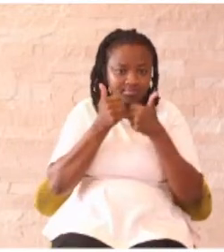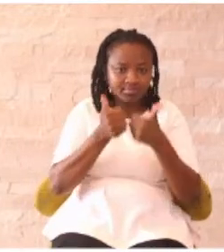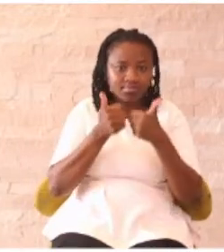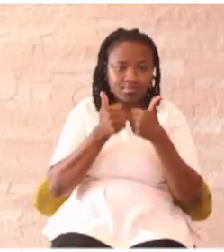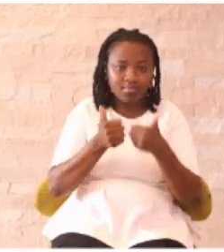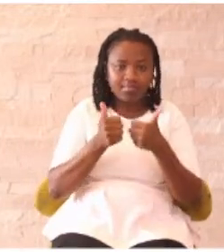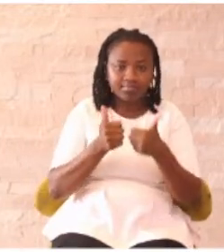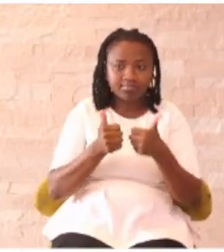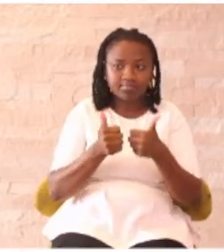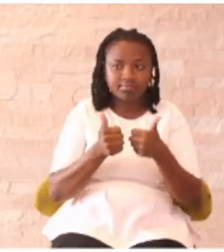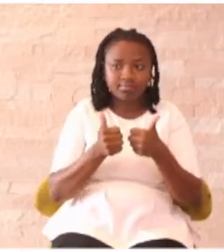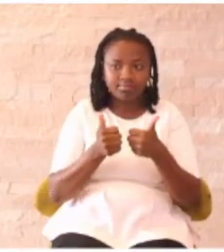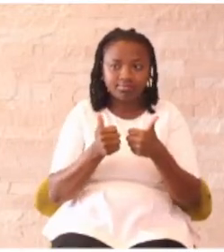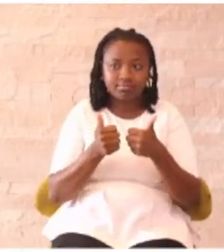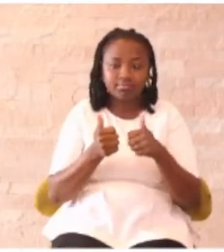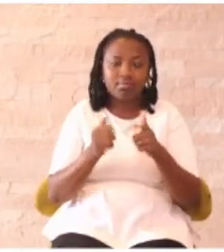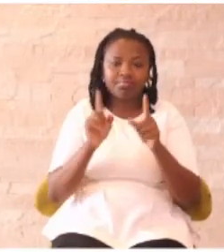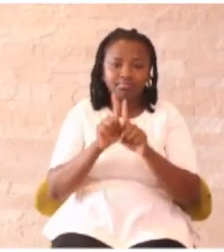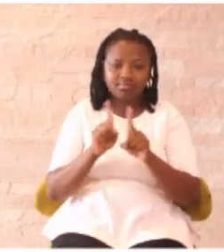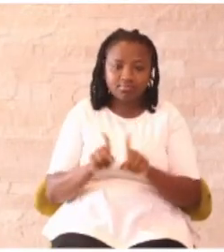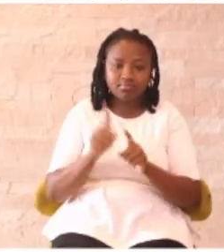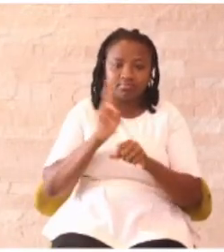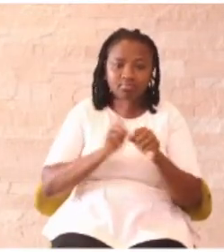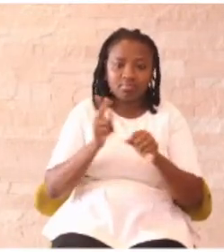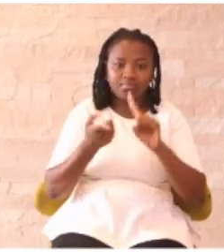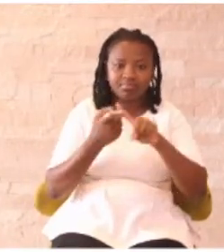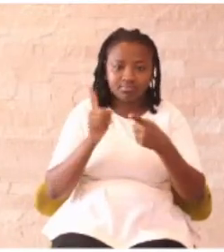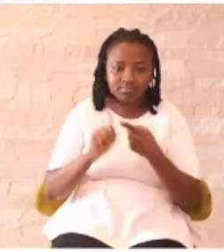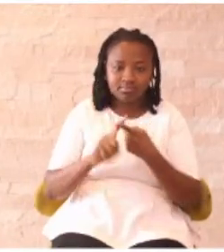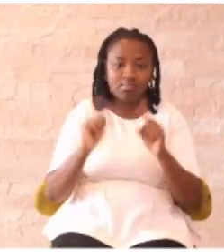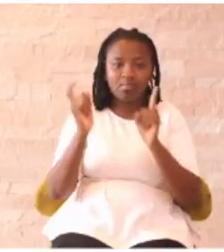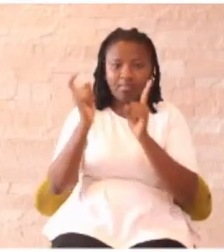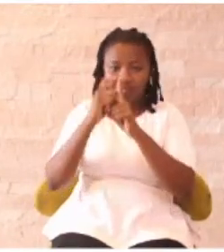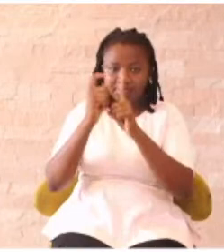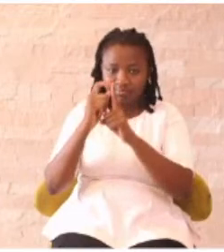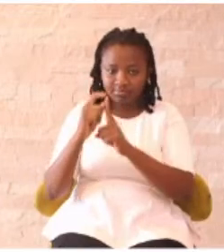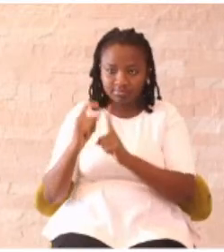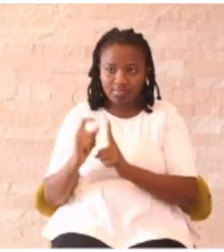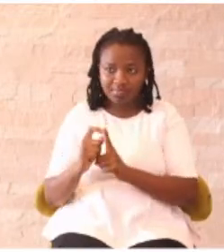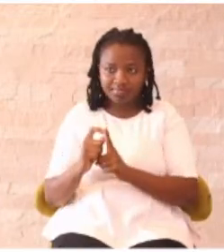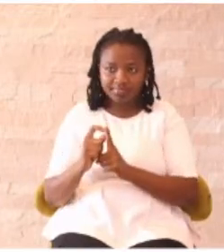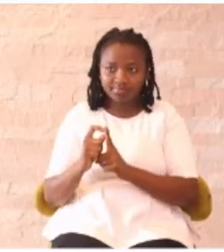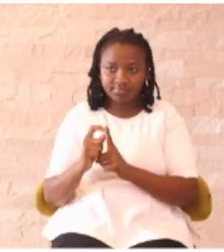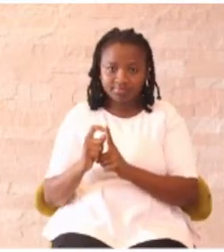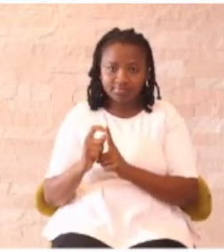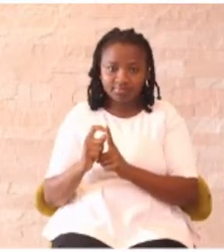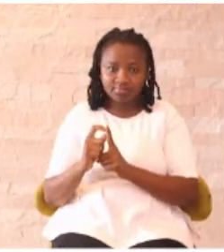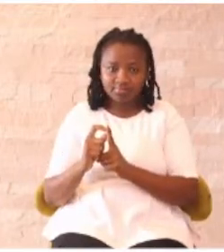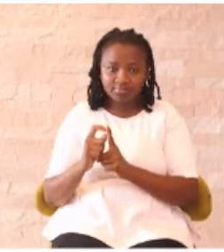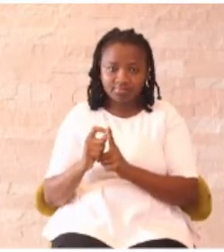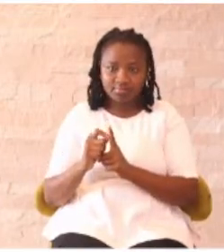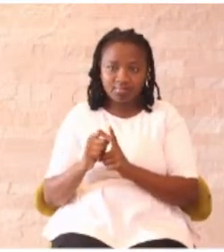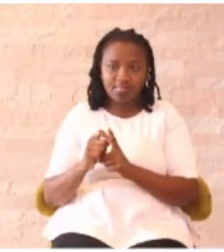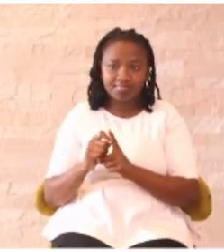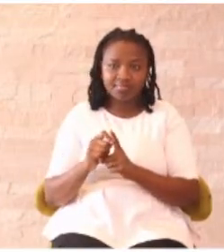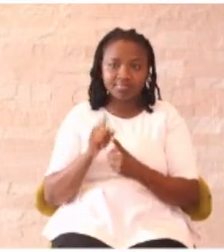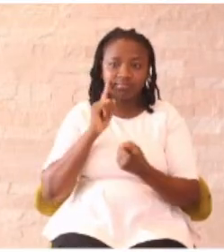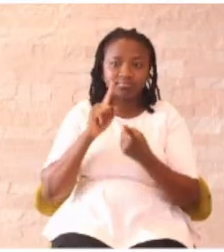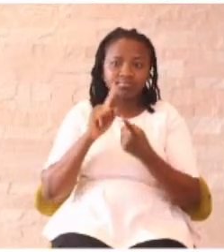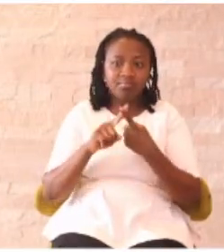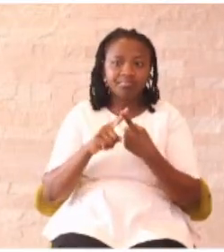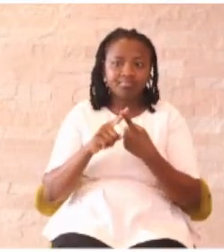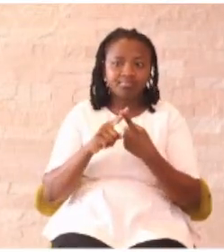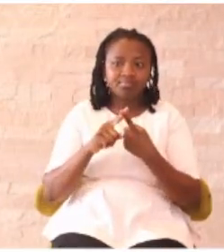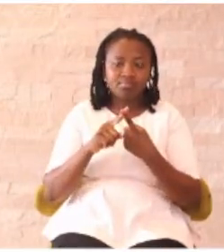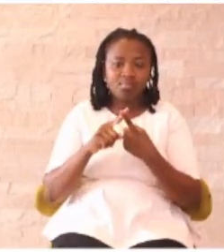and standard terminologies to refer disability.